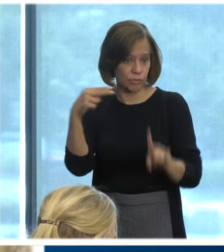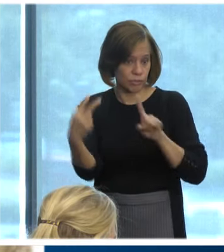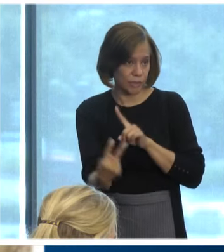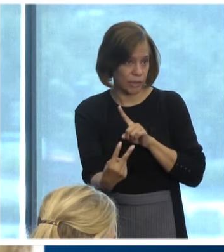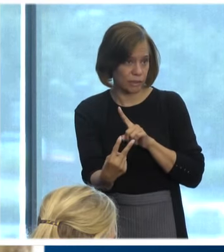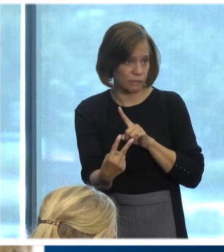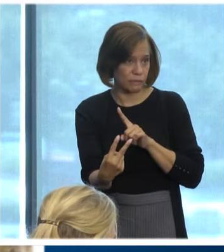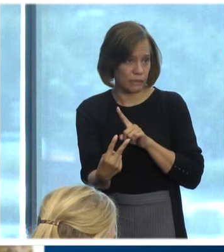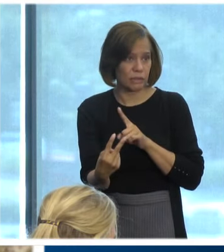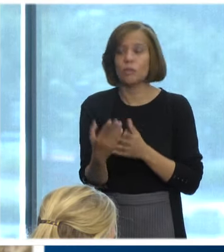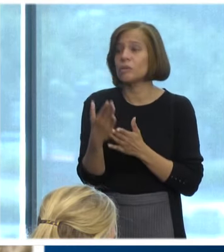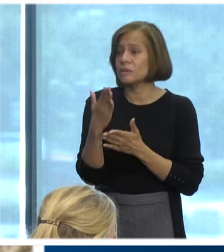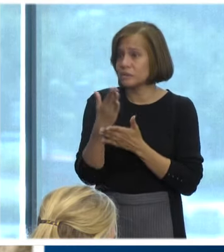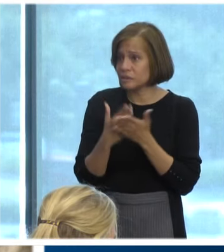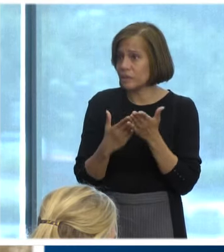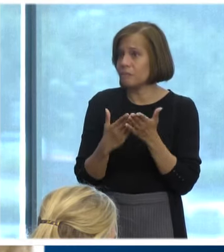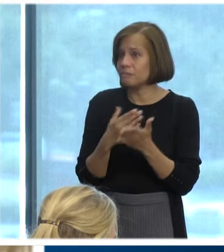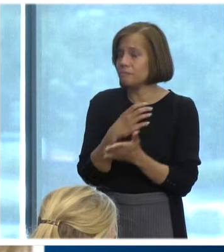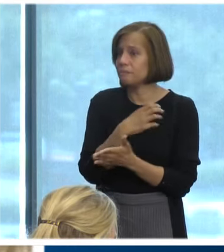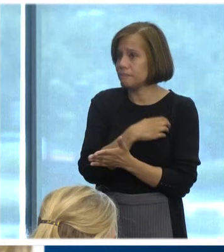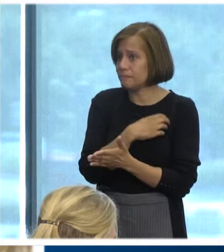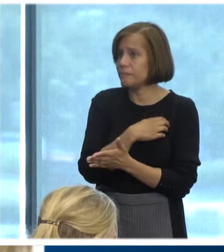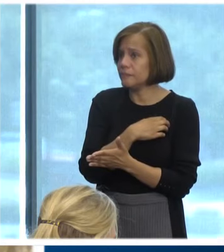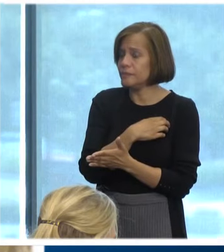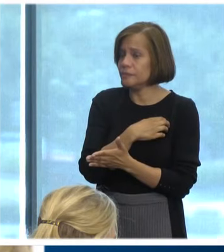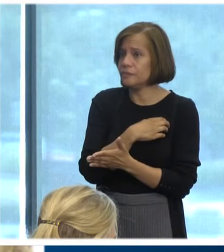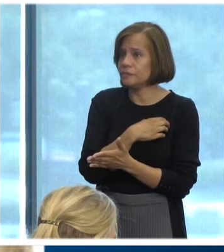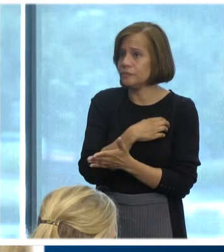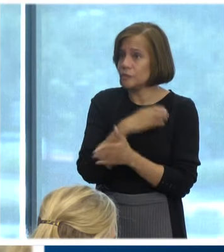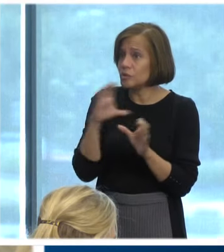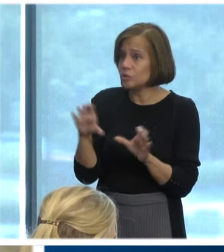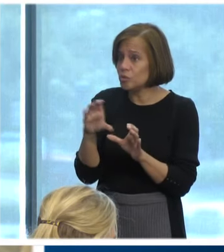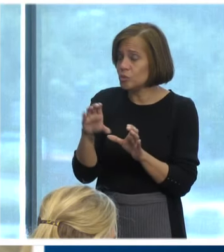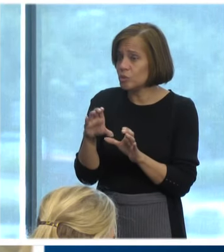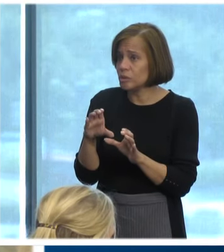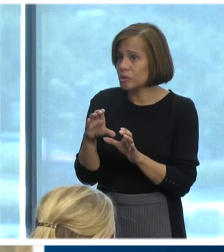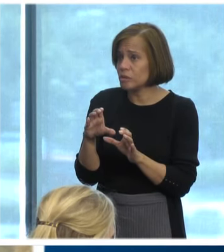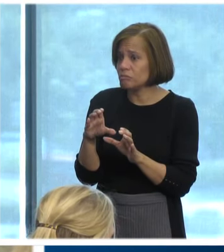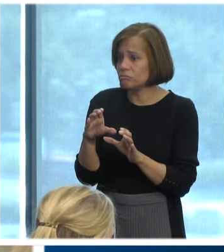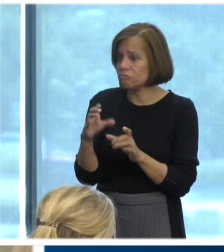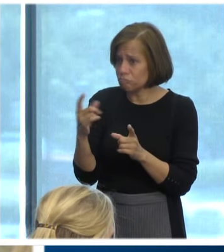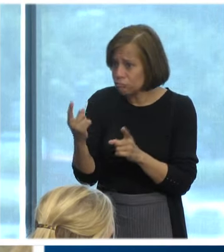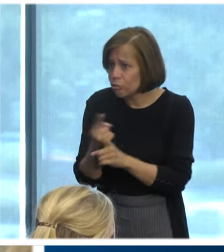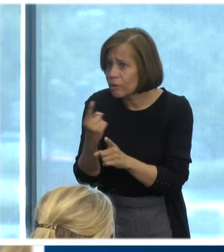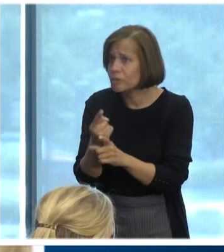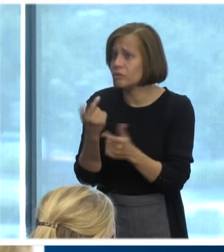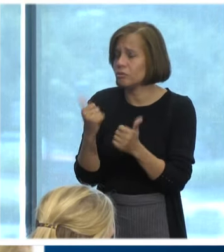there were some officers who were out there doing what they could to